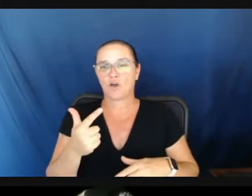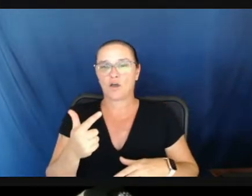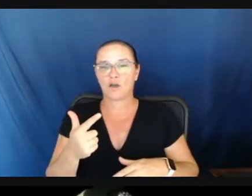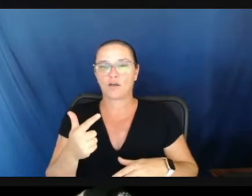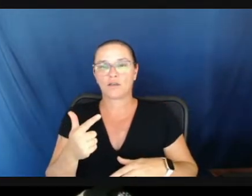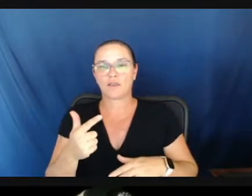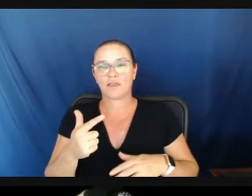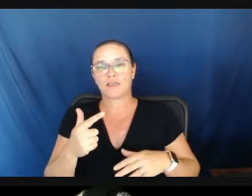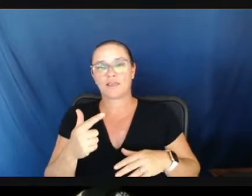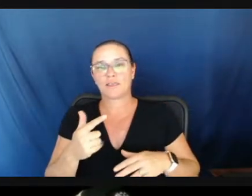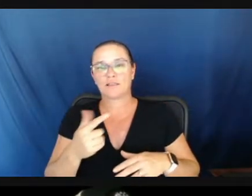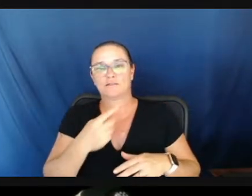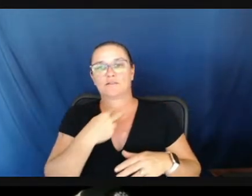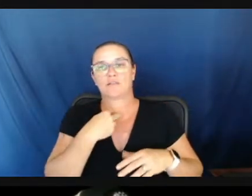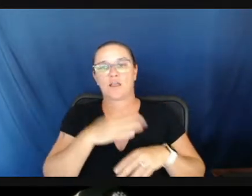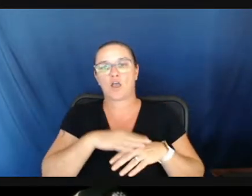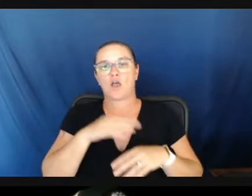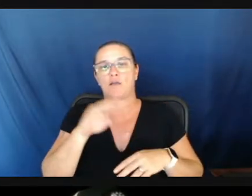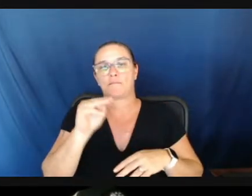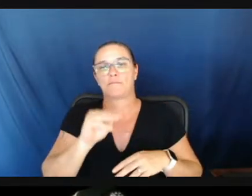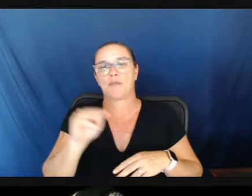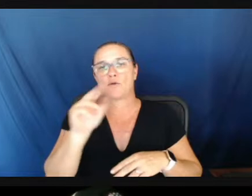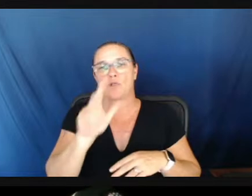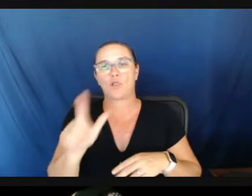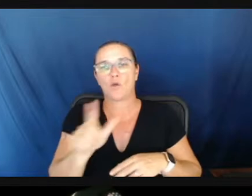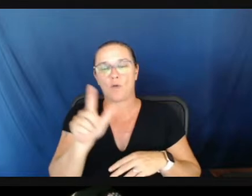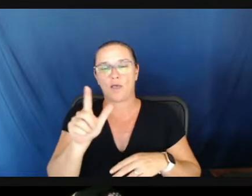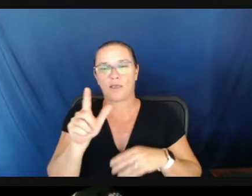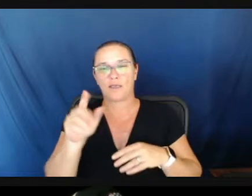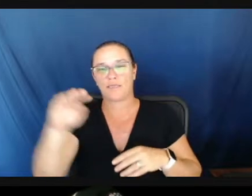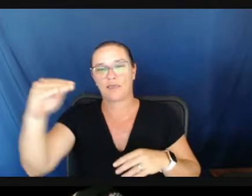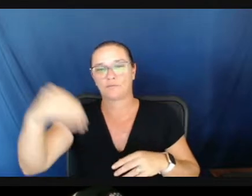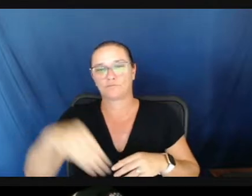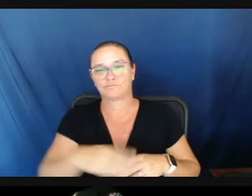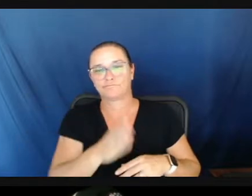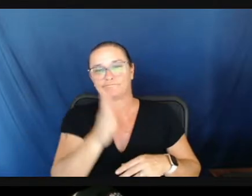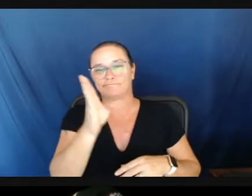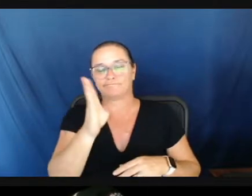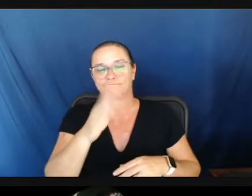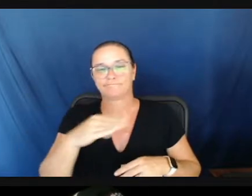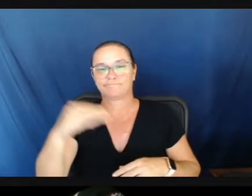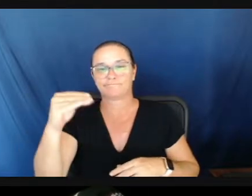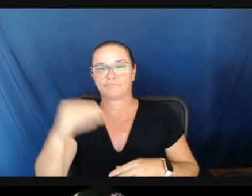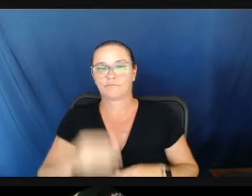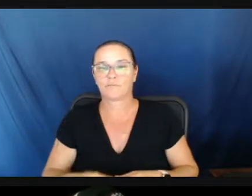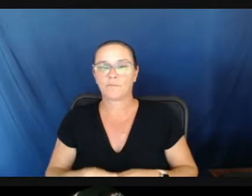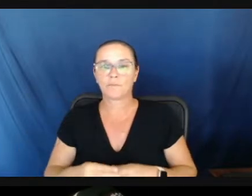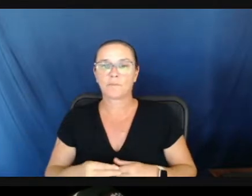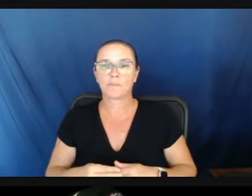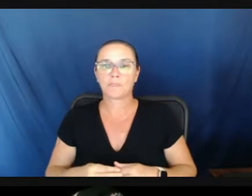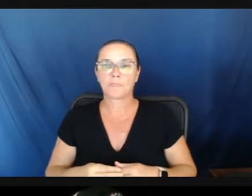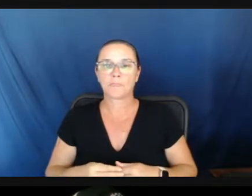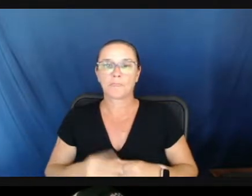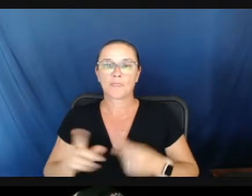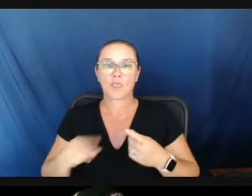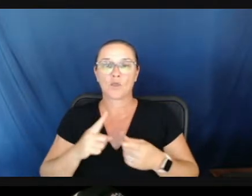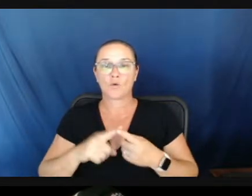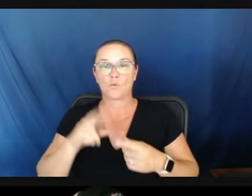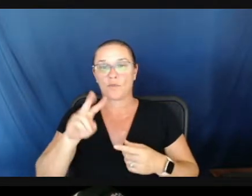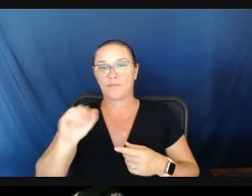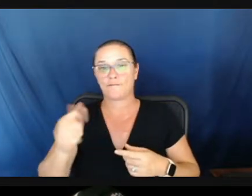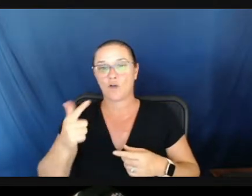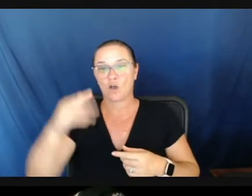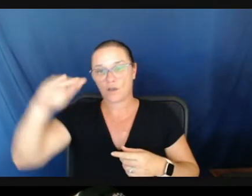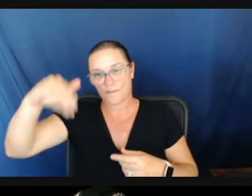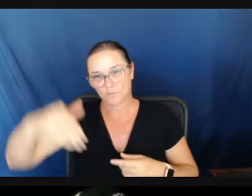Loa, which has this big ridge, just like a fin over here on a corner of the island. So once the VOG gets around